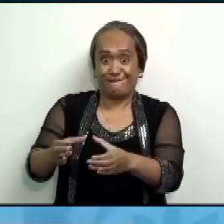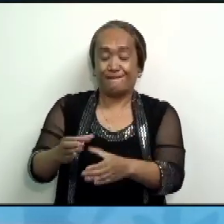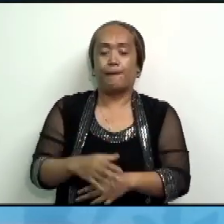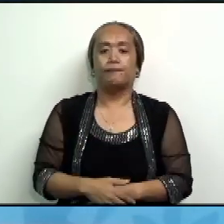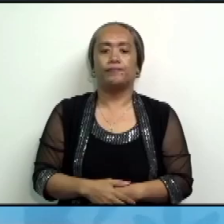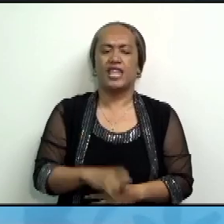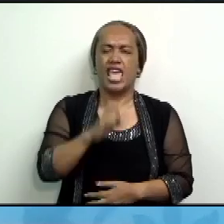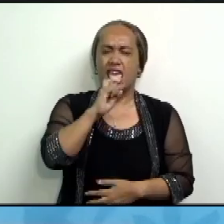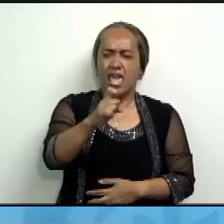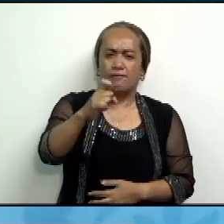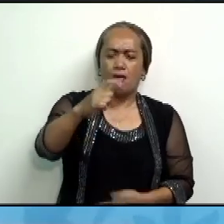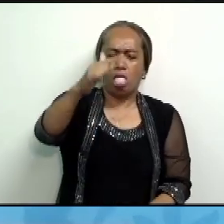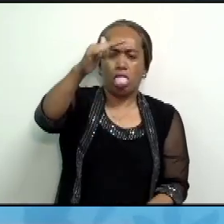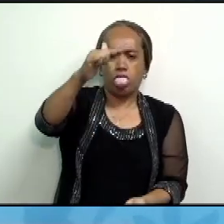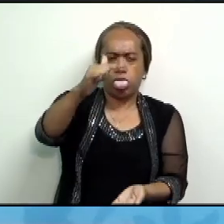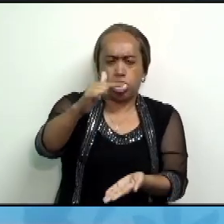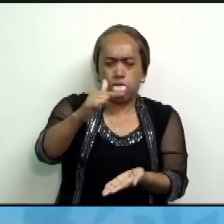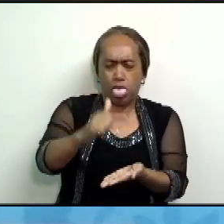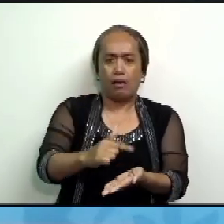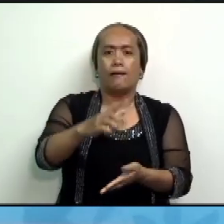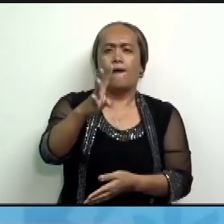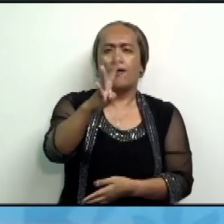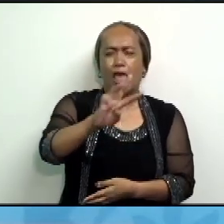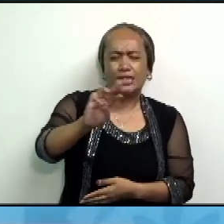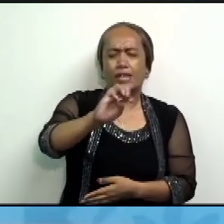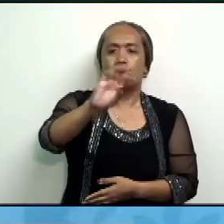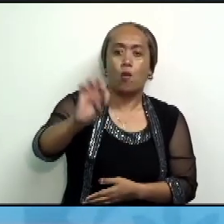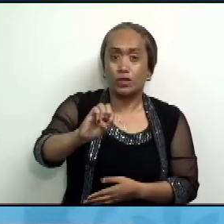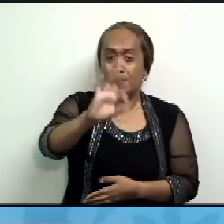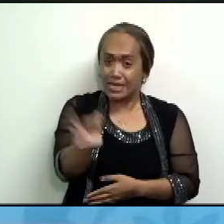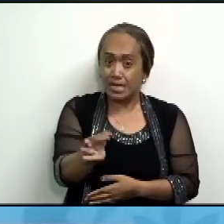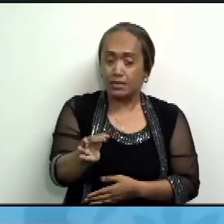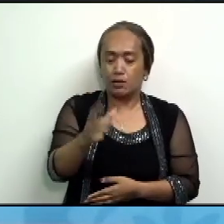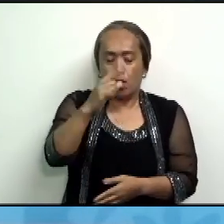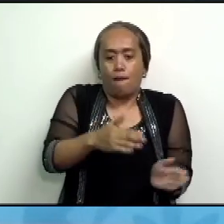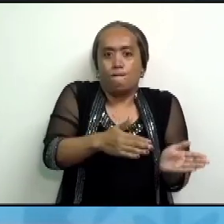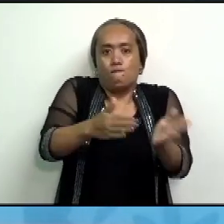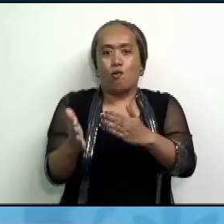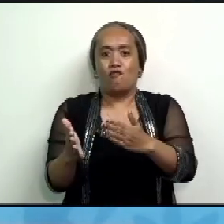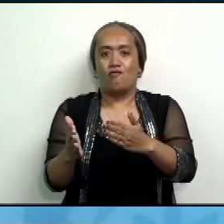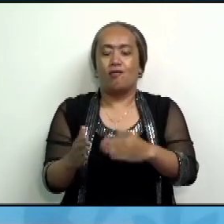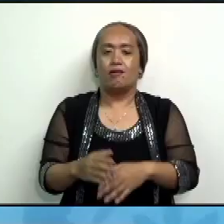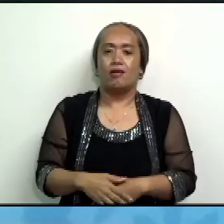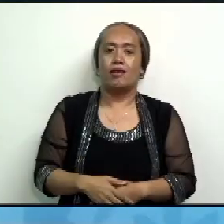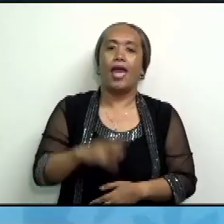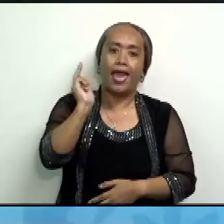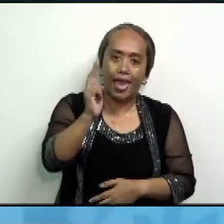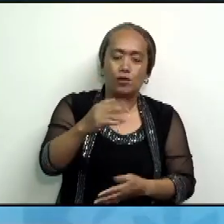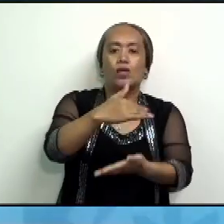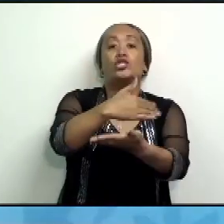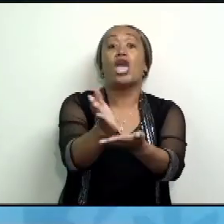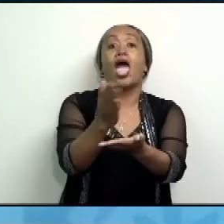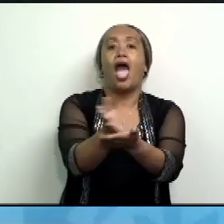If fuel levels drop further to between 30 and 40%, we move into a phase where we must share